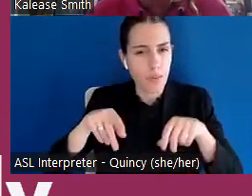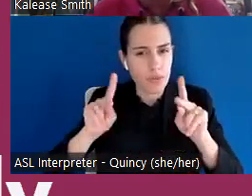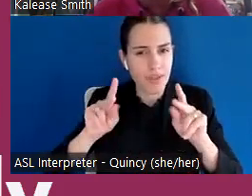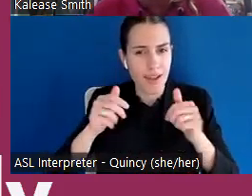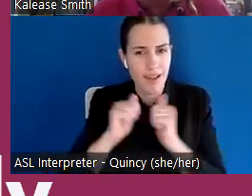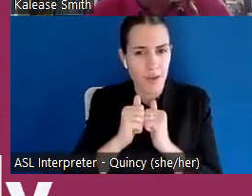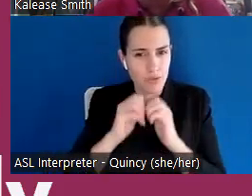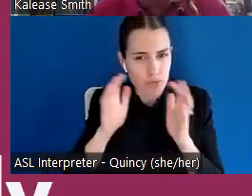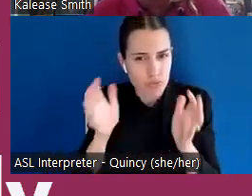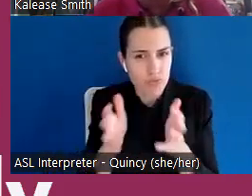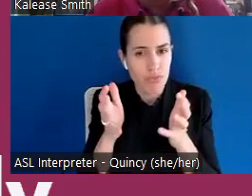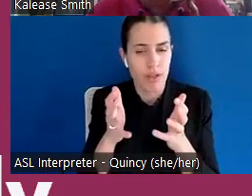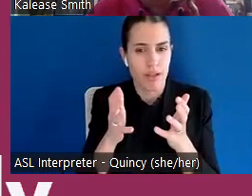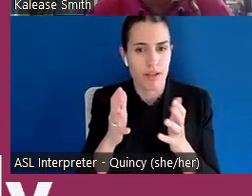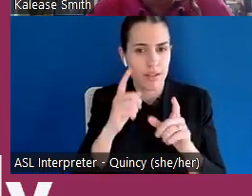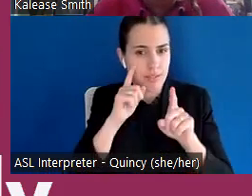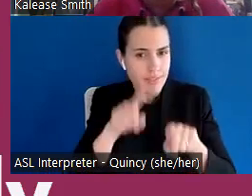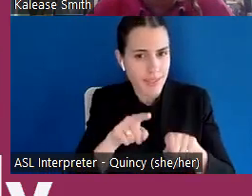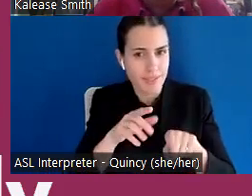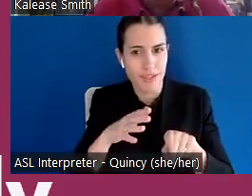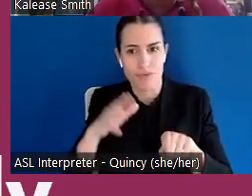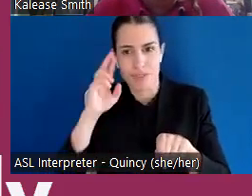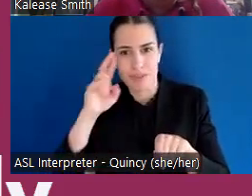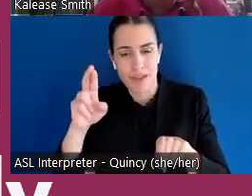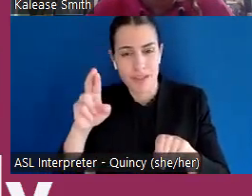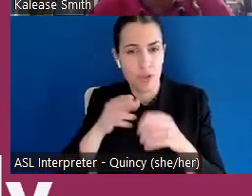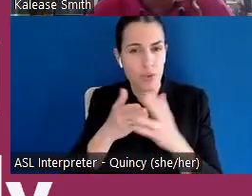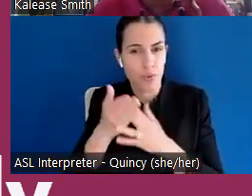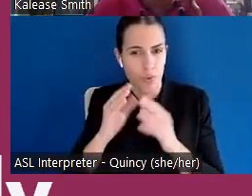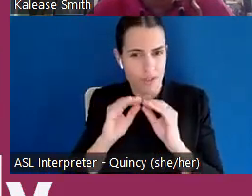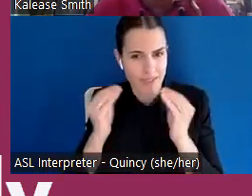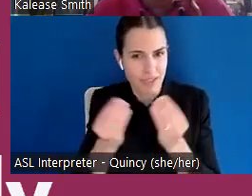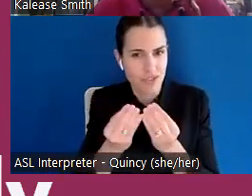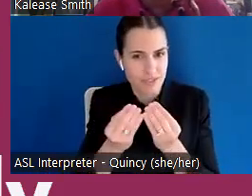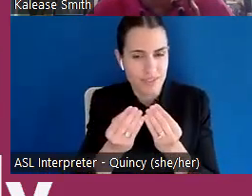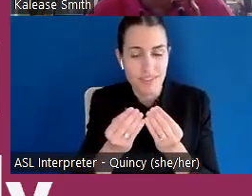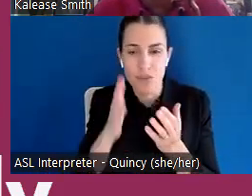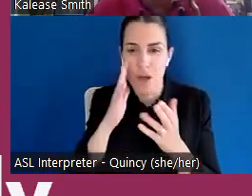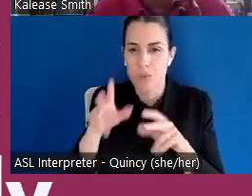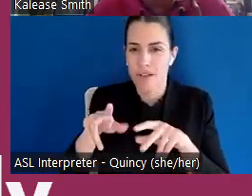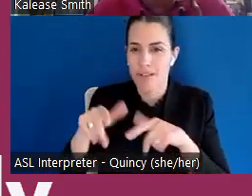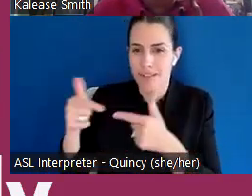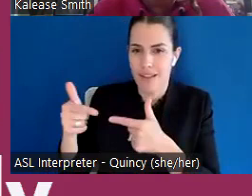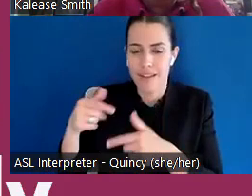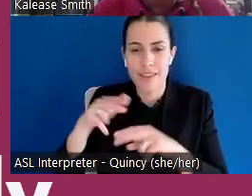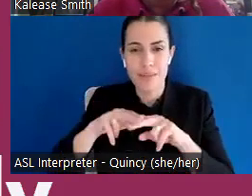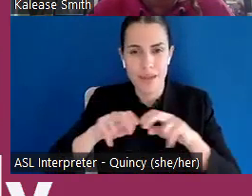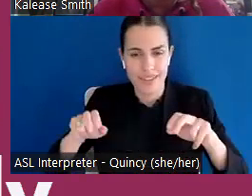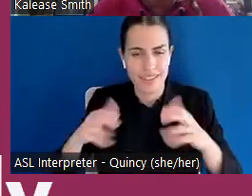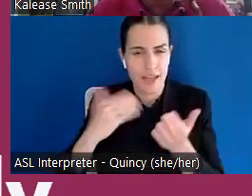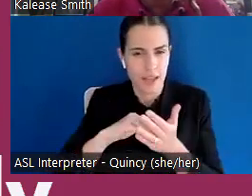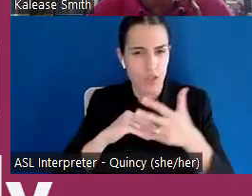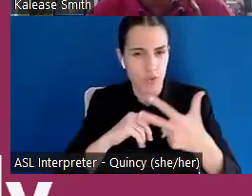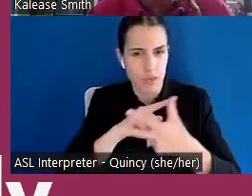respect organizationally. So feel free to drop questions in the chat as we go along, but I'm going to let the panelists answer these 3 questions